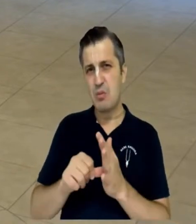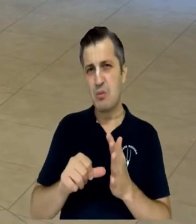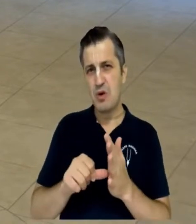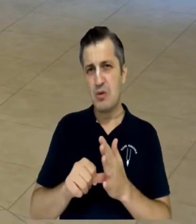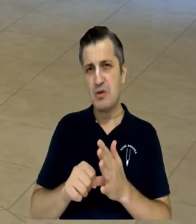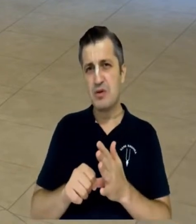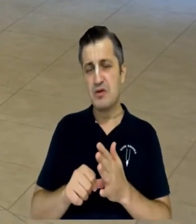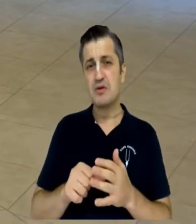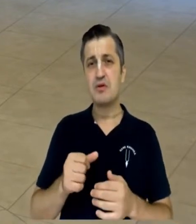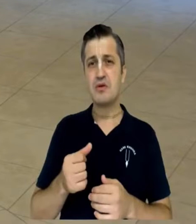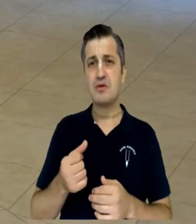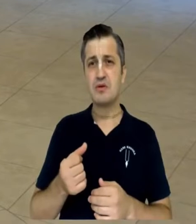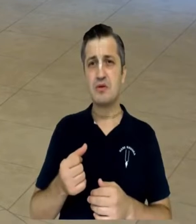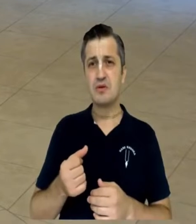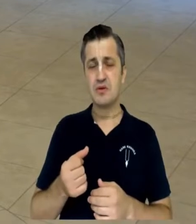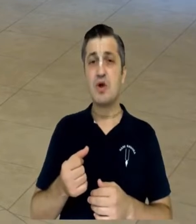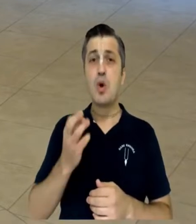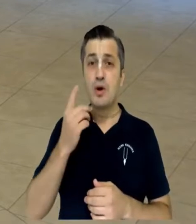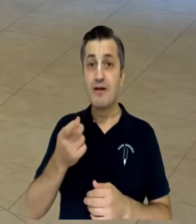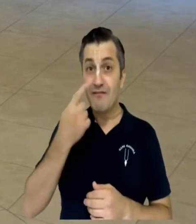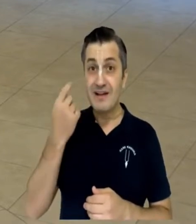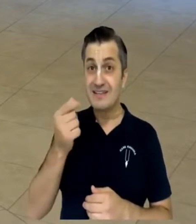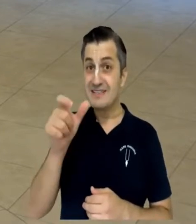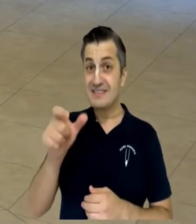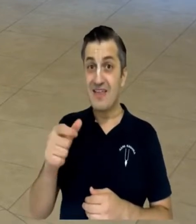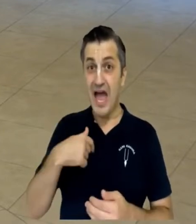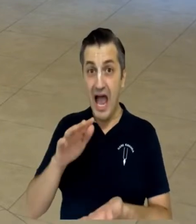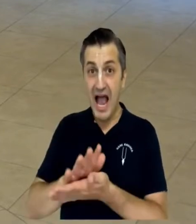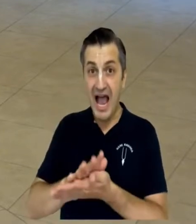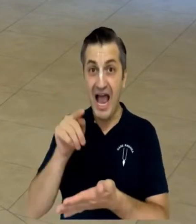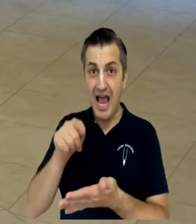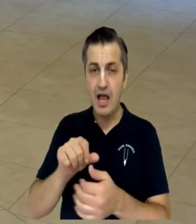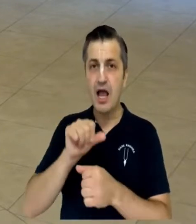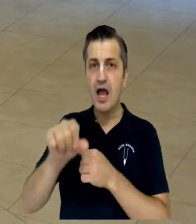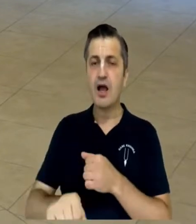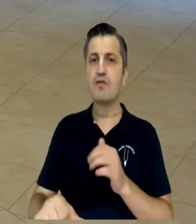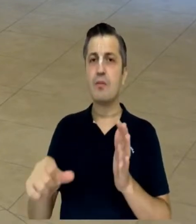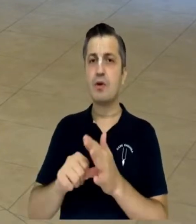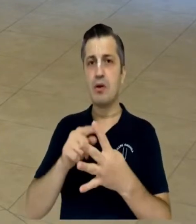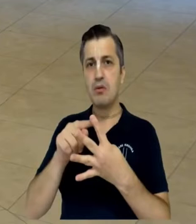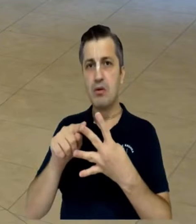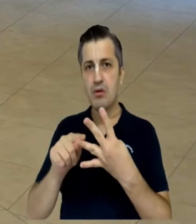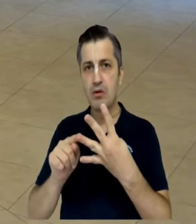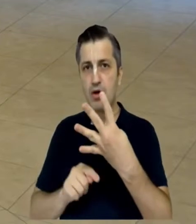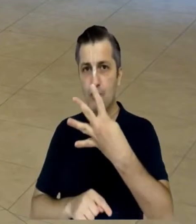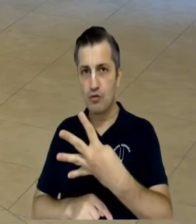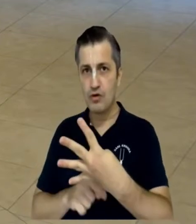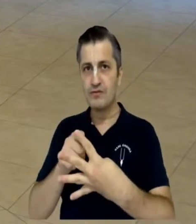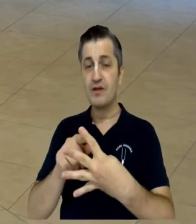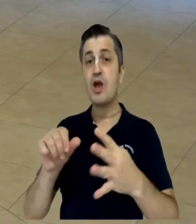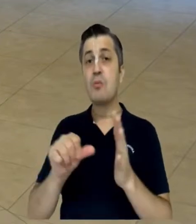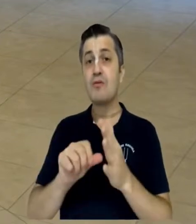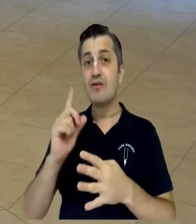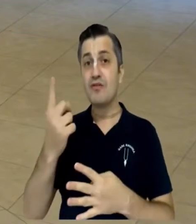you'll come about those 4 problems. So the first one is you can't get it, right?